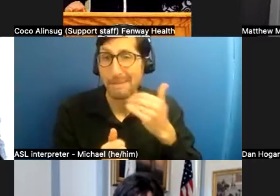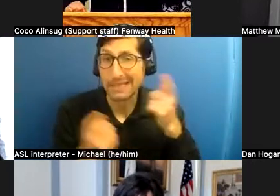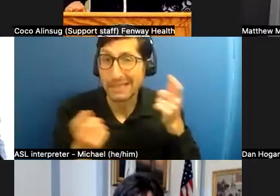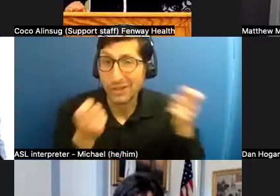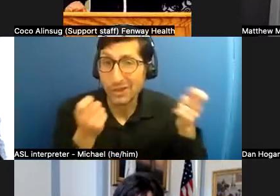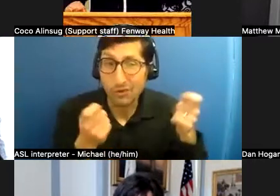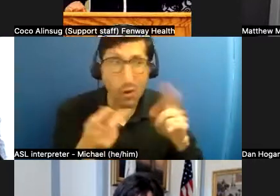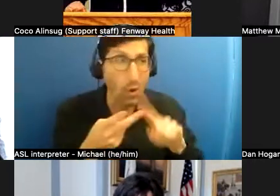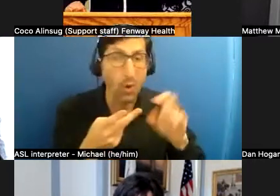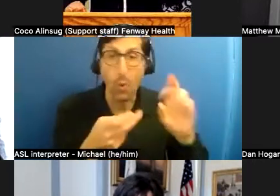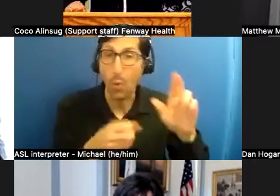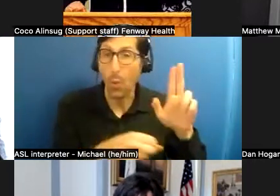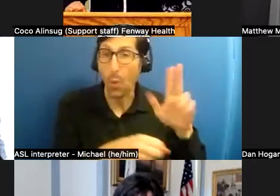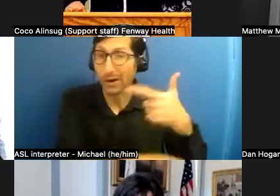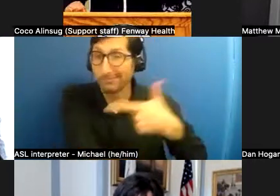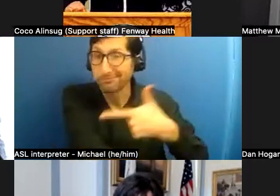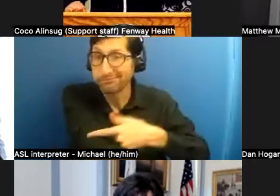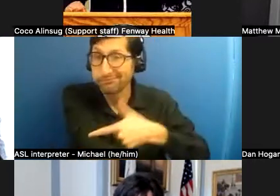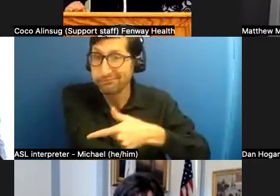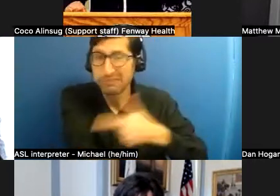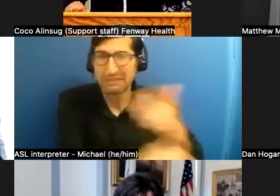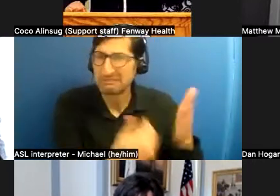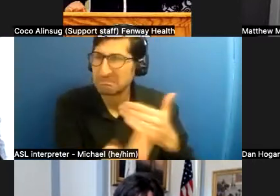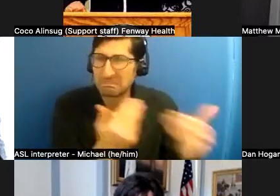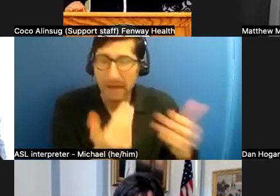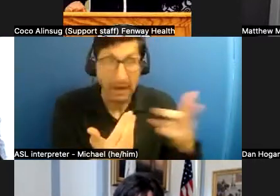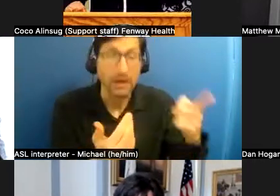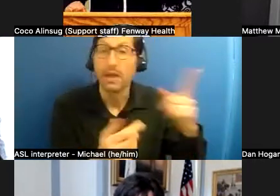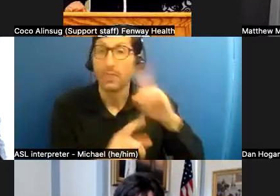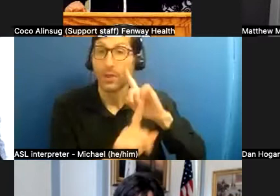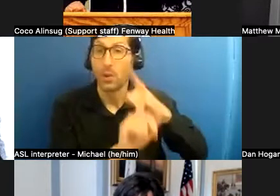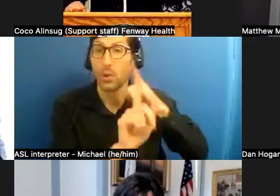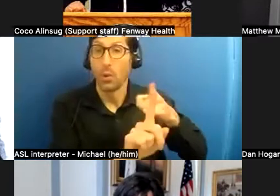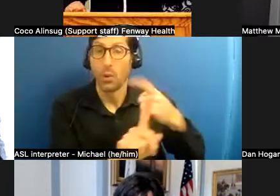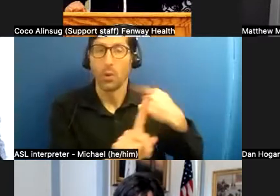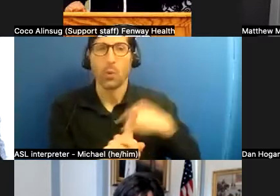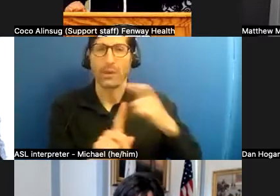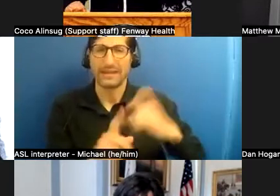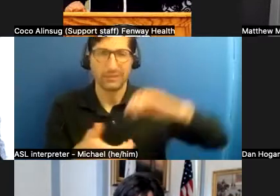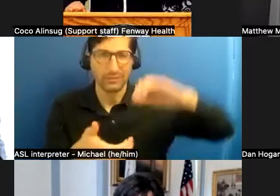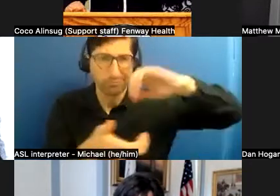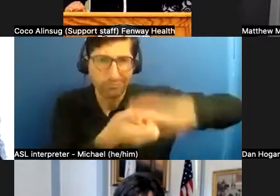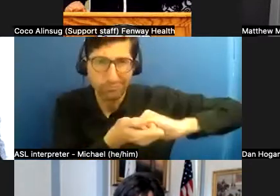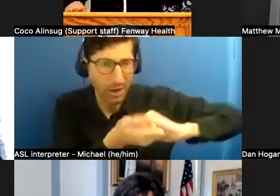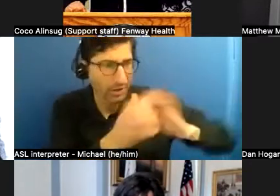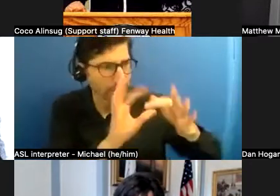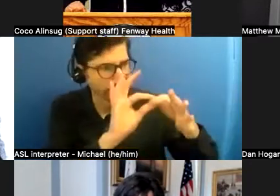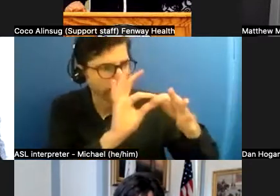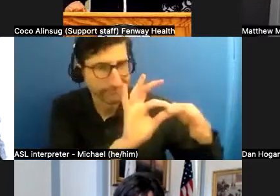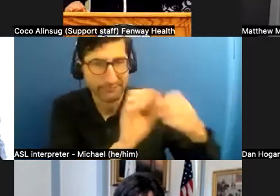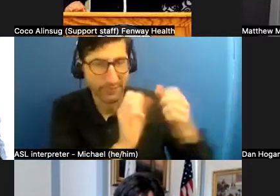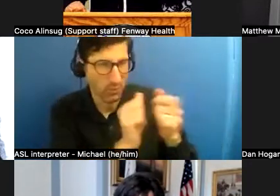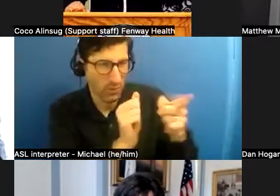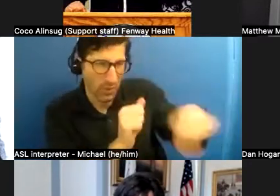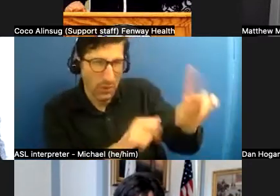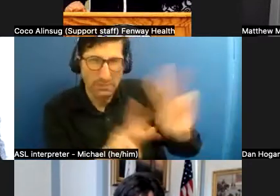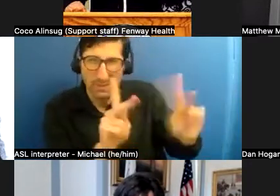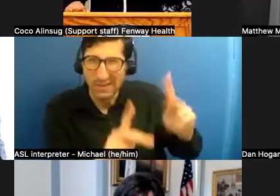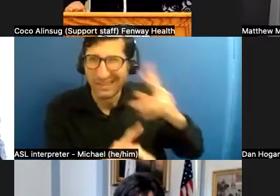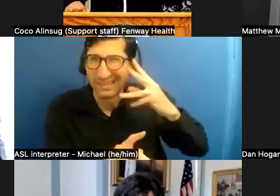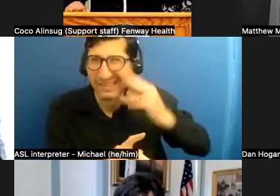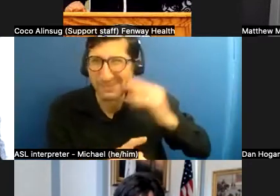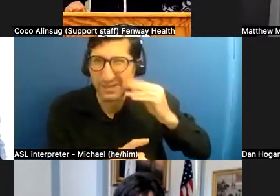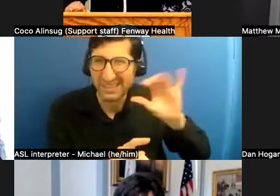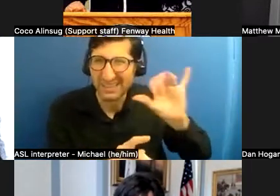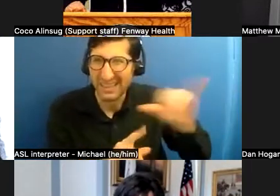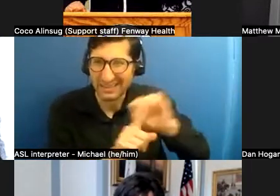injecting drugs, really relies on us being partners with those people who are experiencing those conditions and